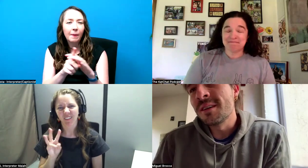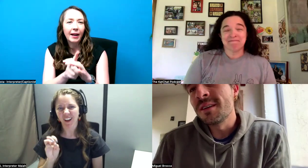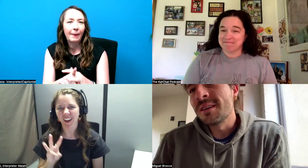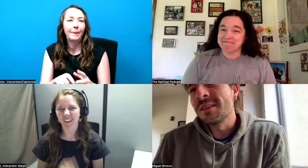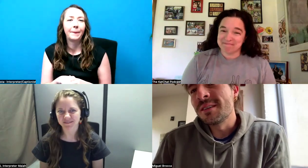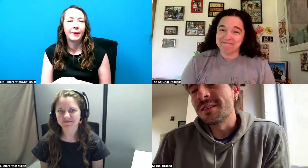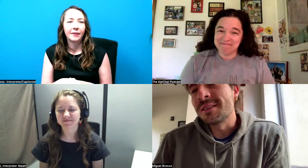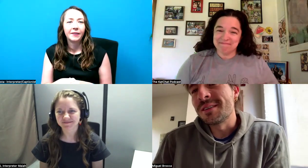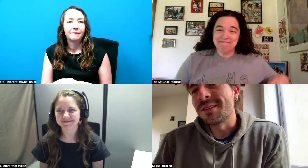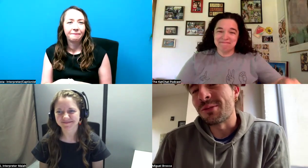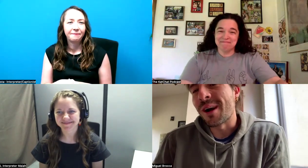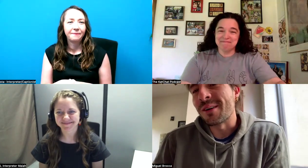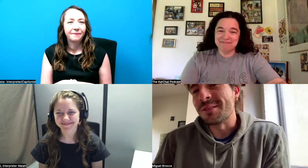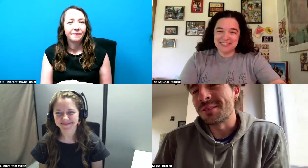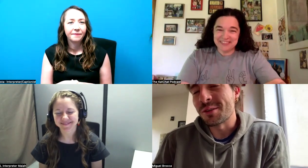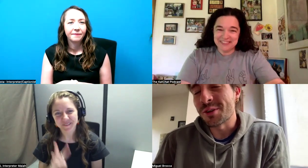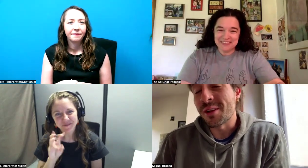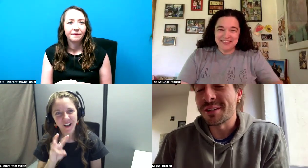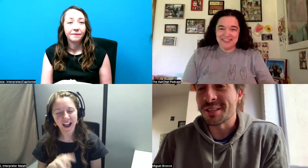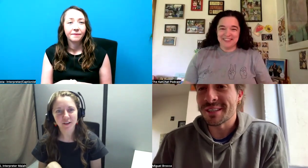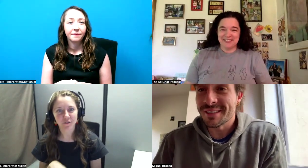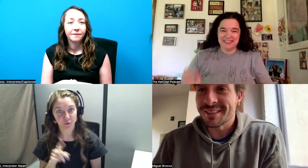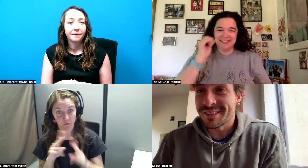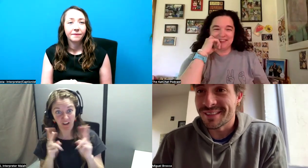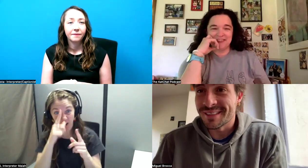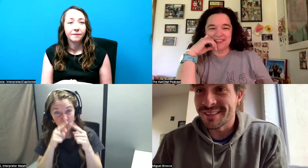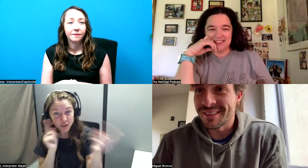yeah. Oh, wow. So you're very allergic.